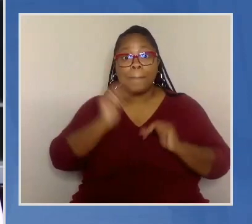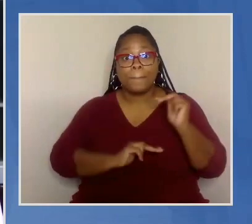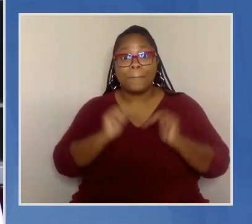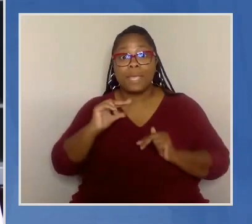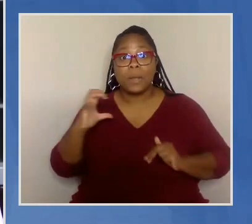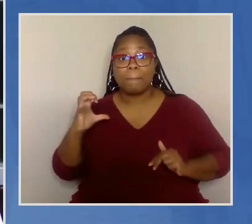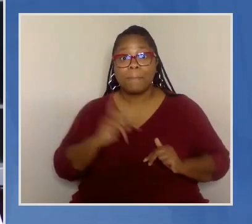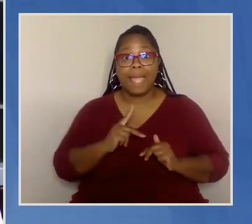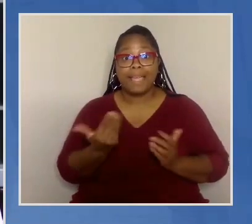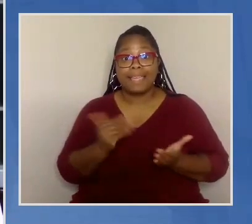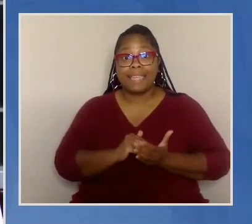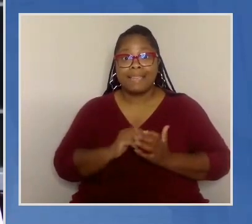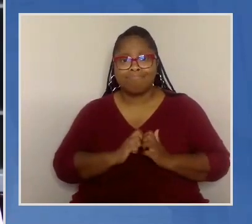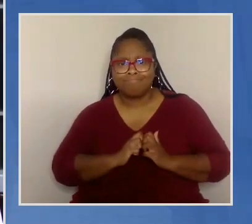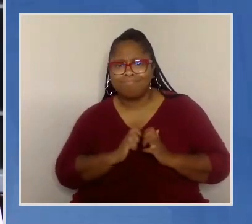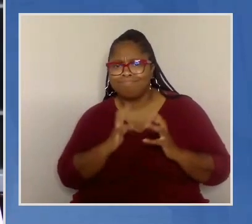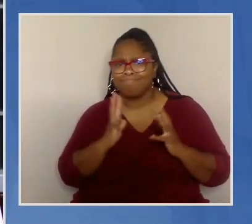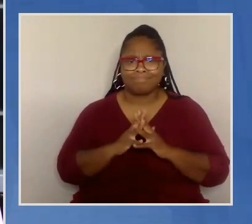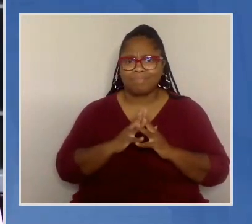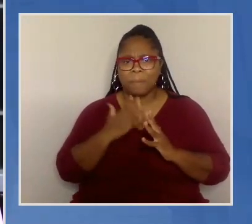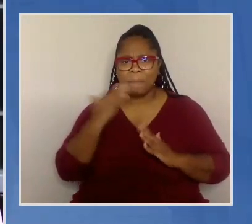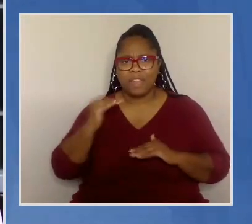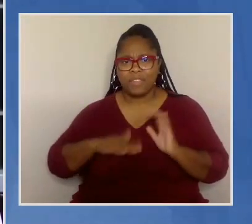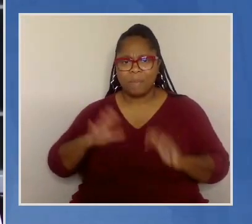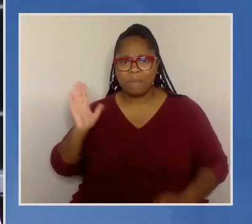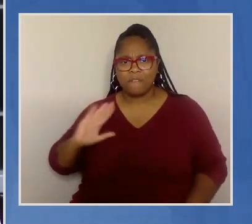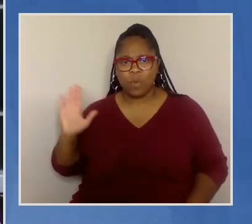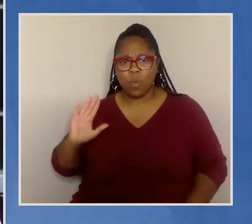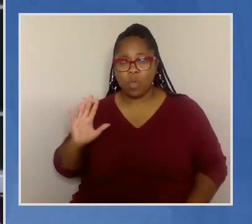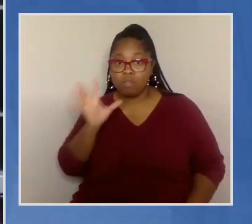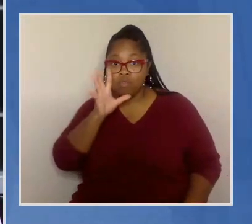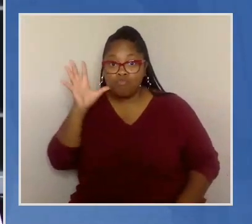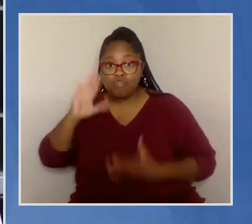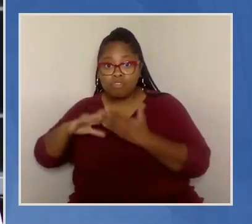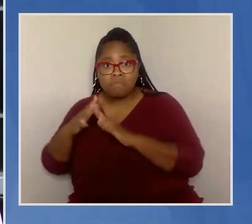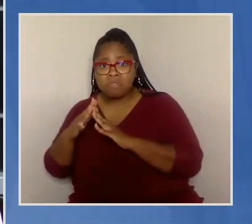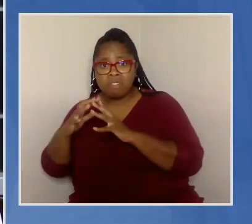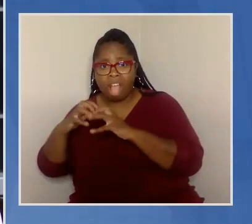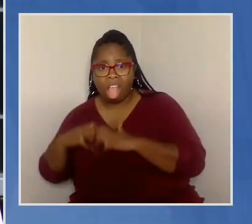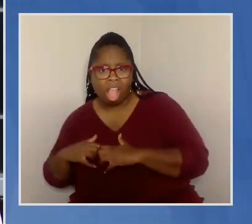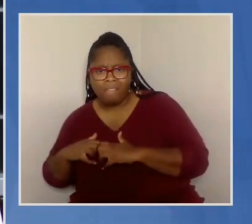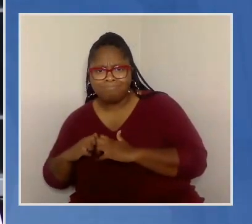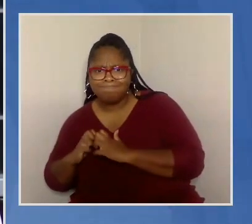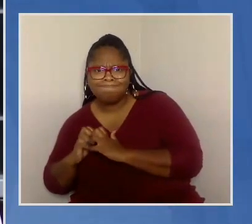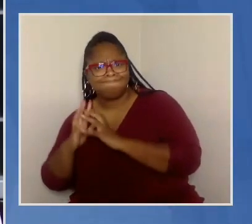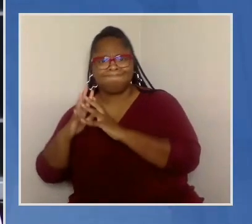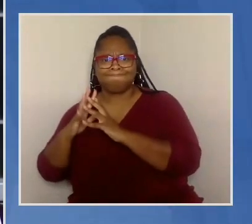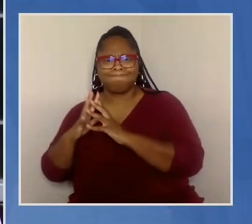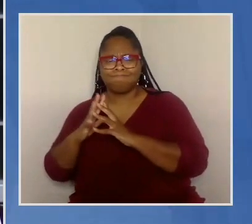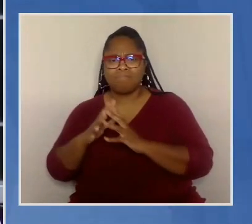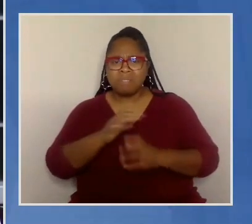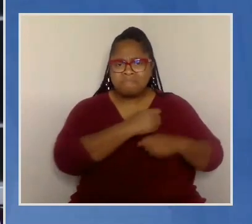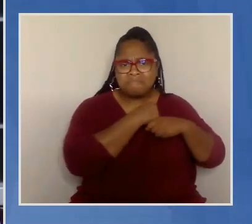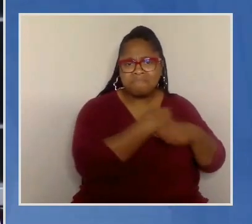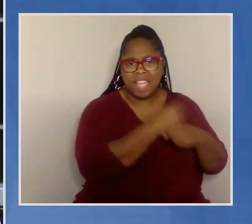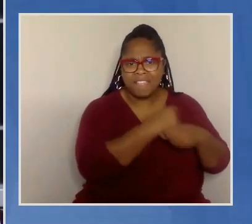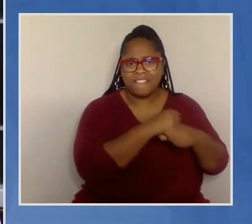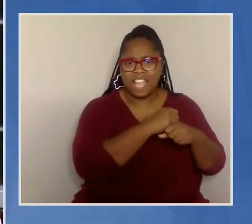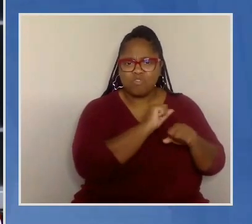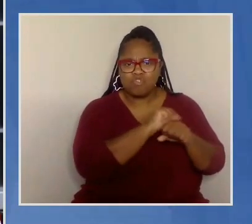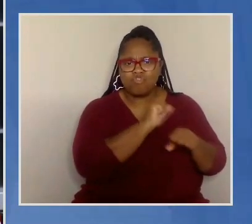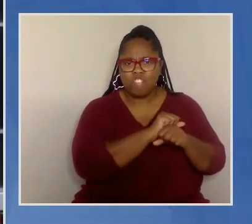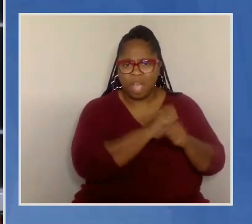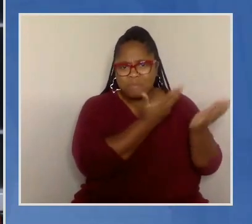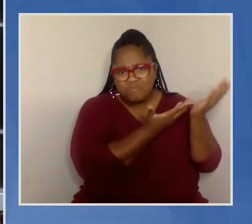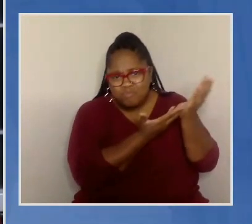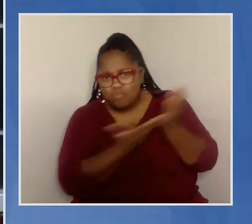better than before by revitalizing our rural communities, bringing back cutting-edge manufacturing